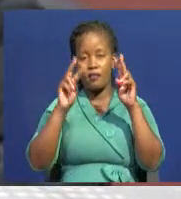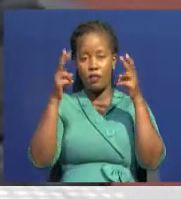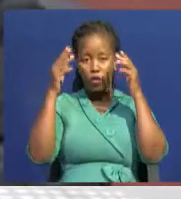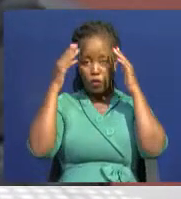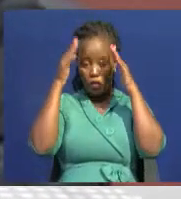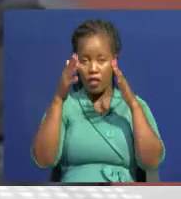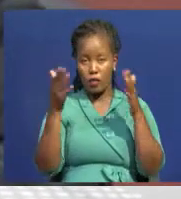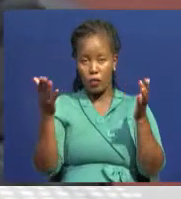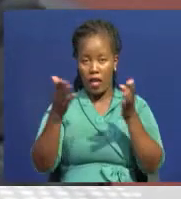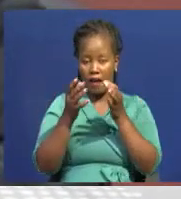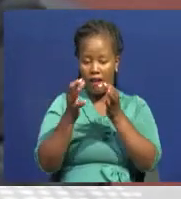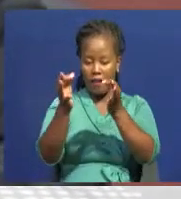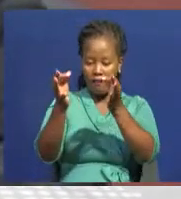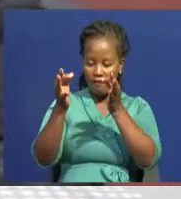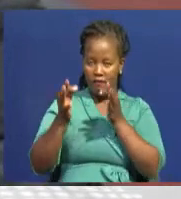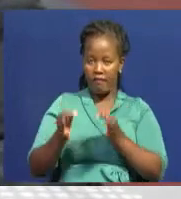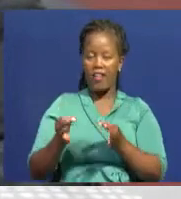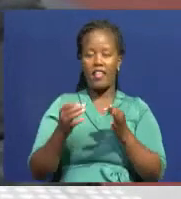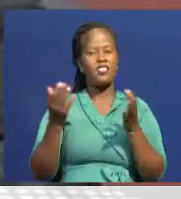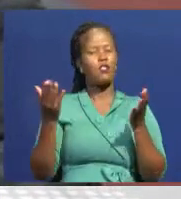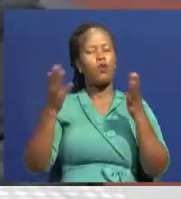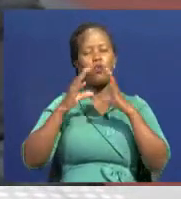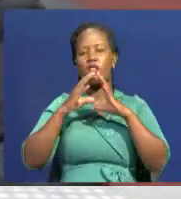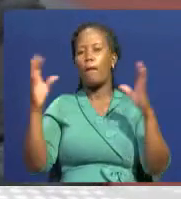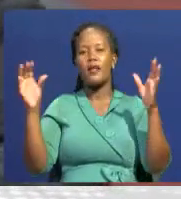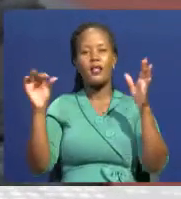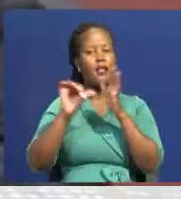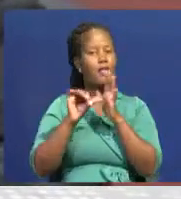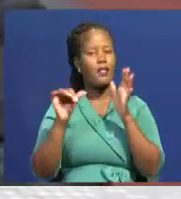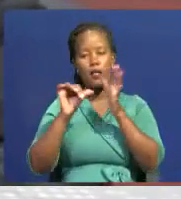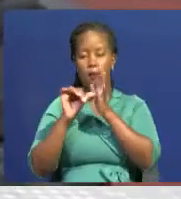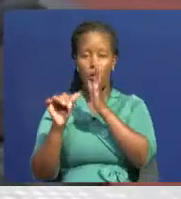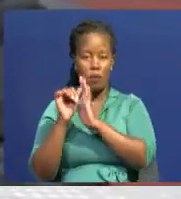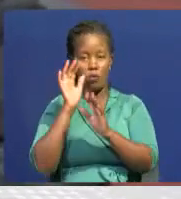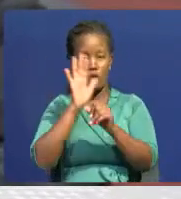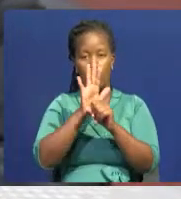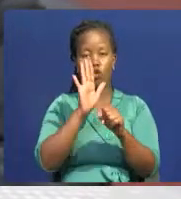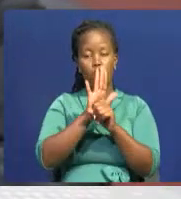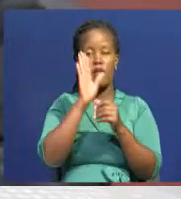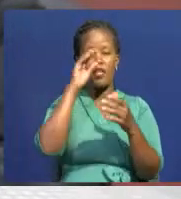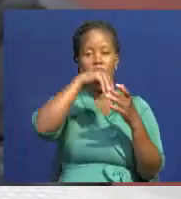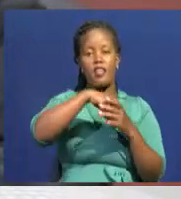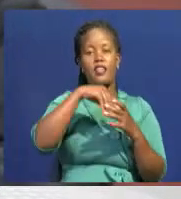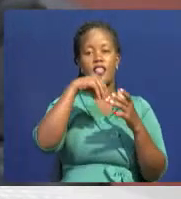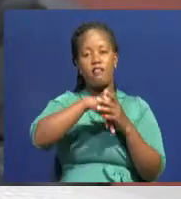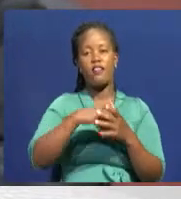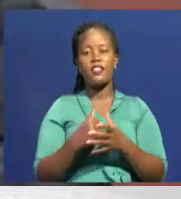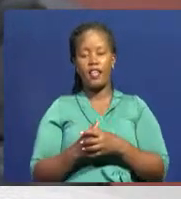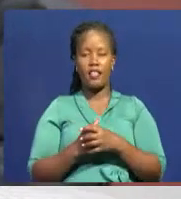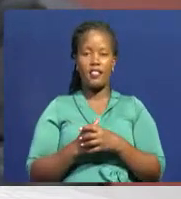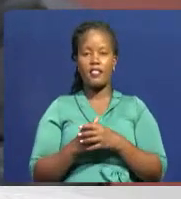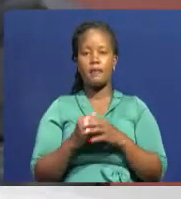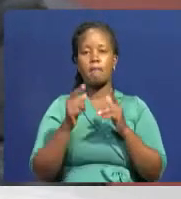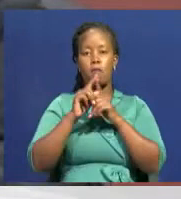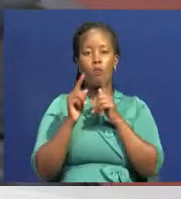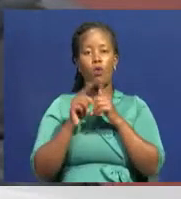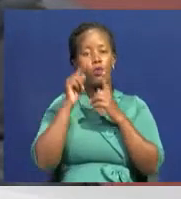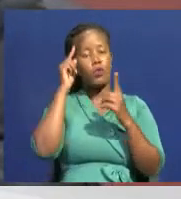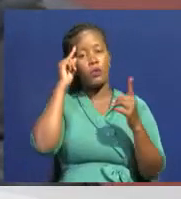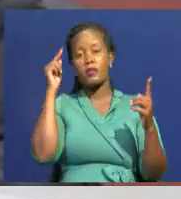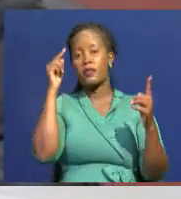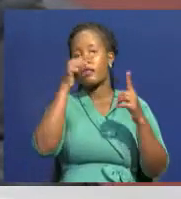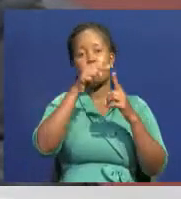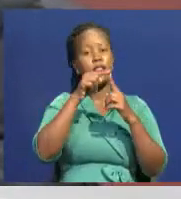on financing. Financing is a major problem to many of the investors we have in this country. More so, the target